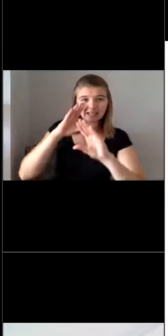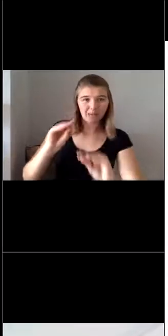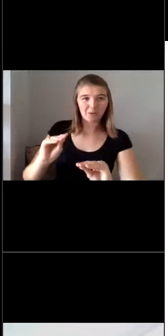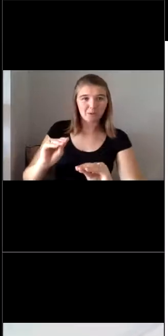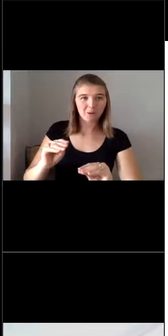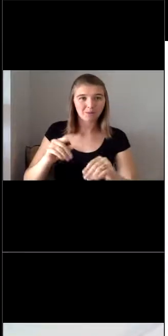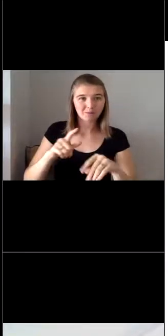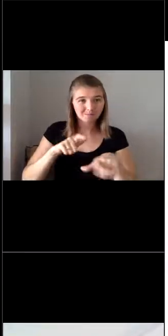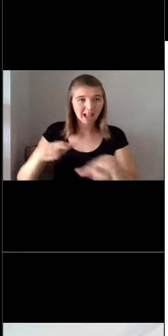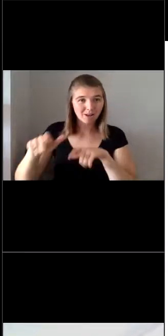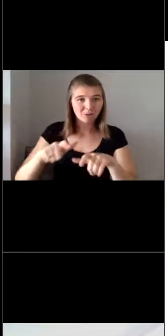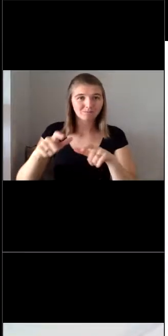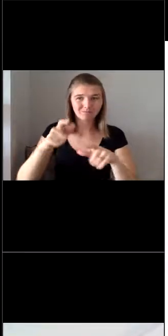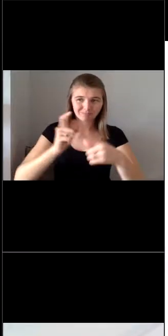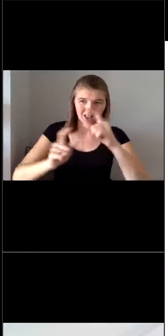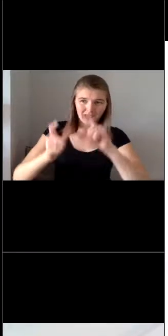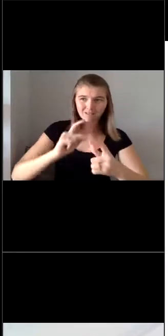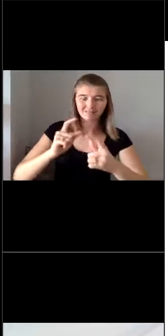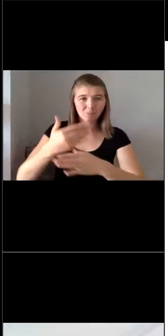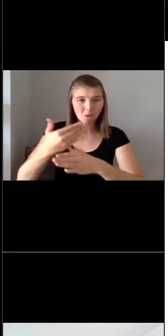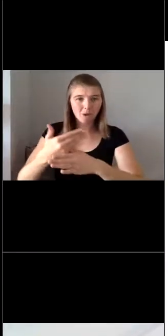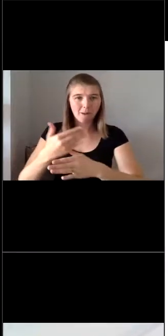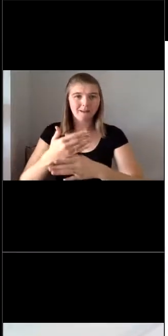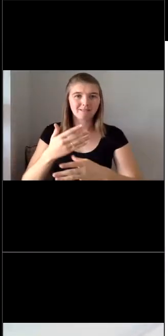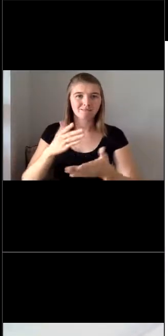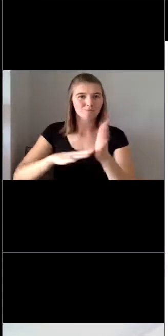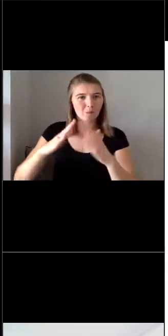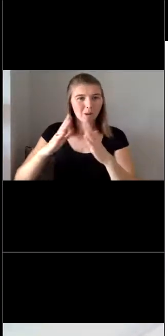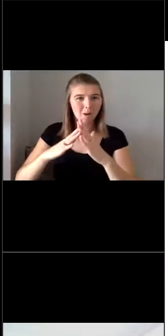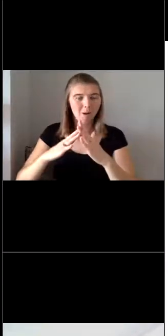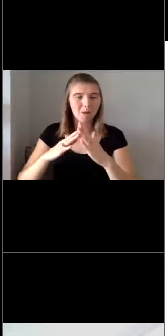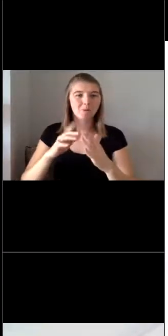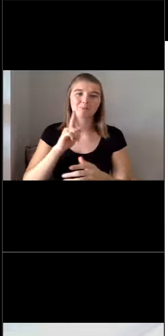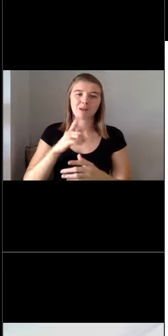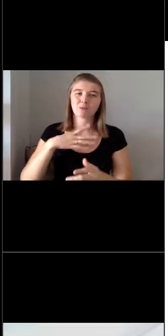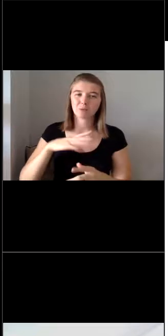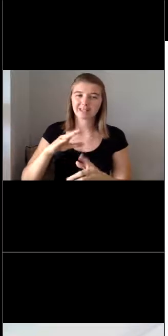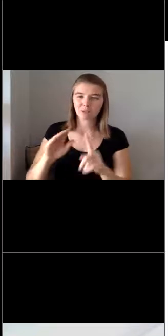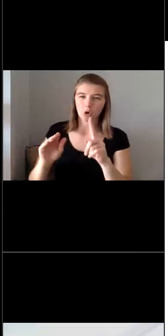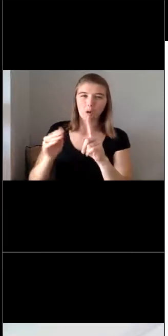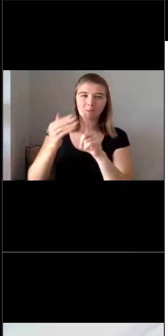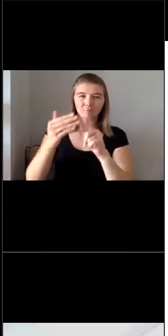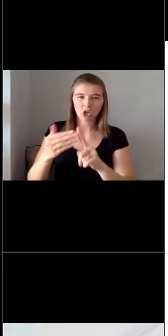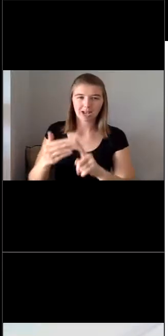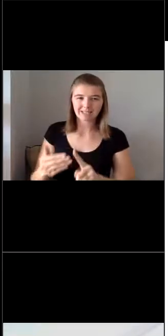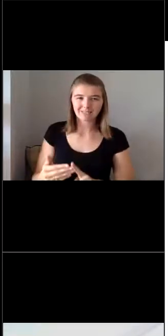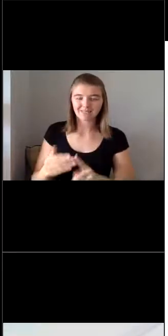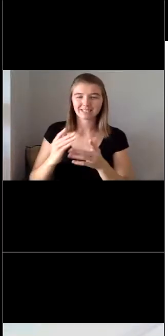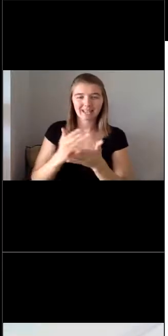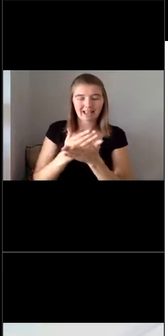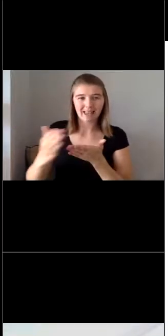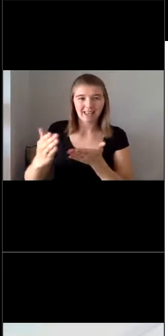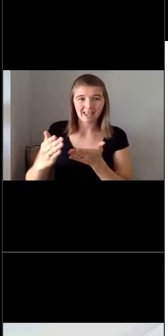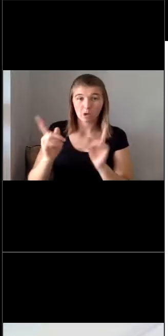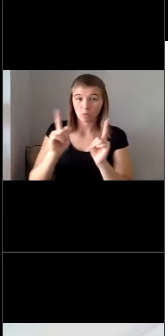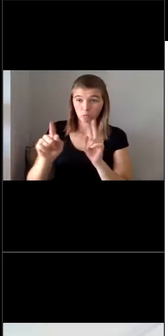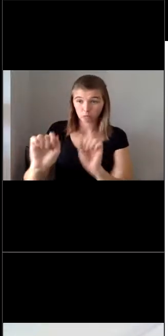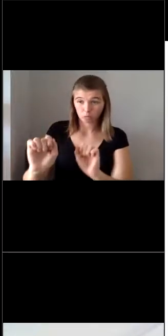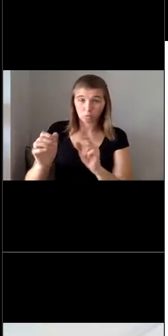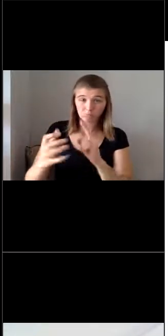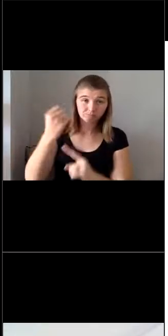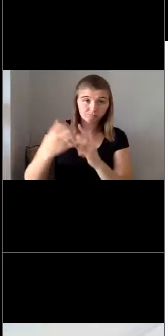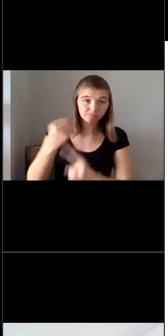to ensure that when staff were working from home, they were clear on their objectives, and you know, we allowed our